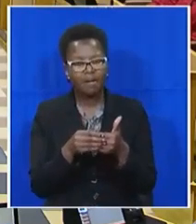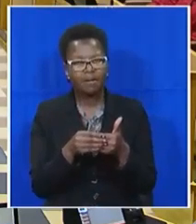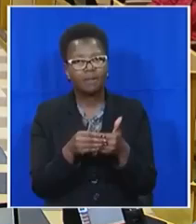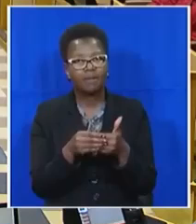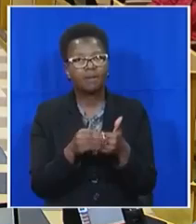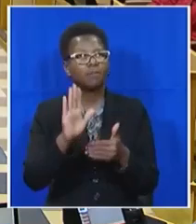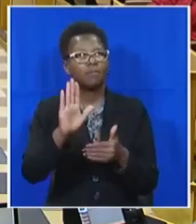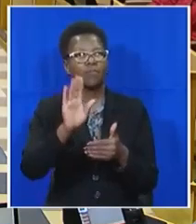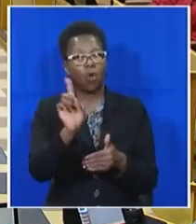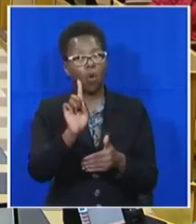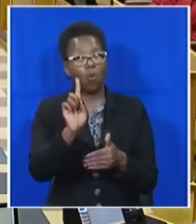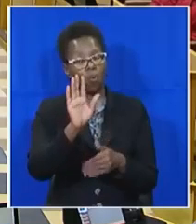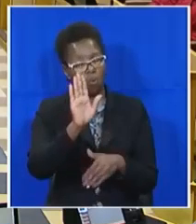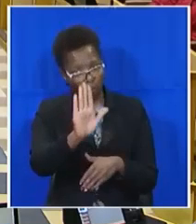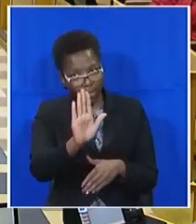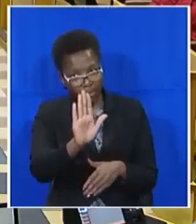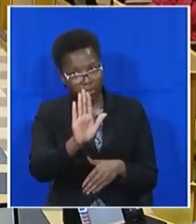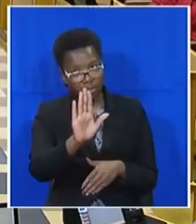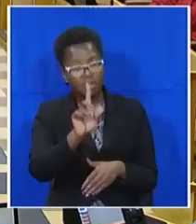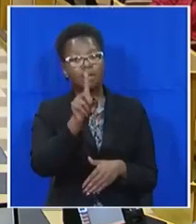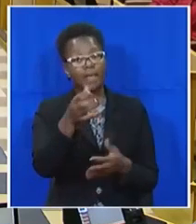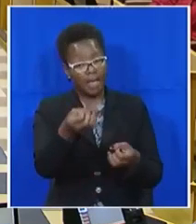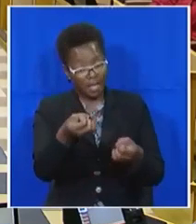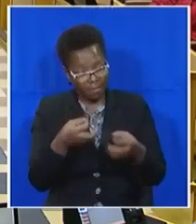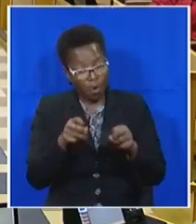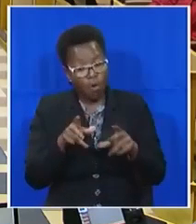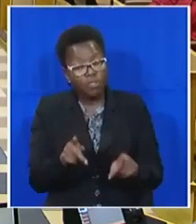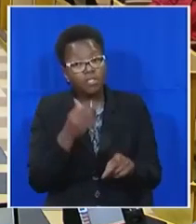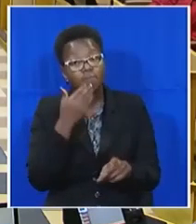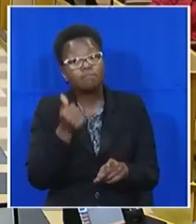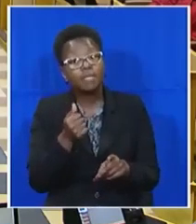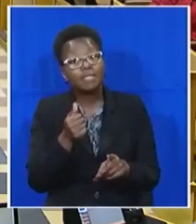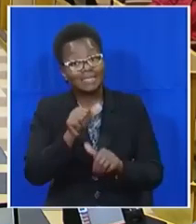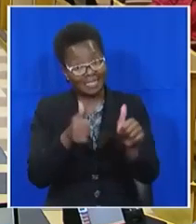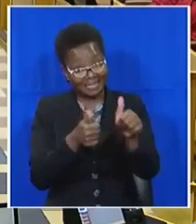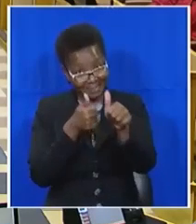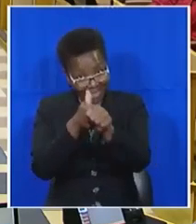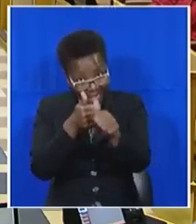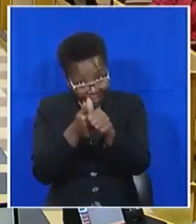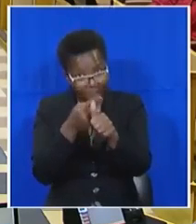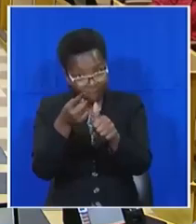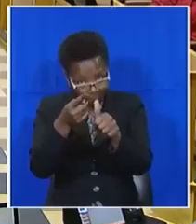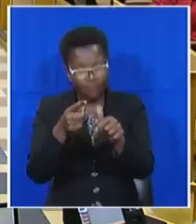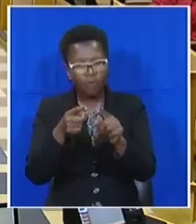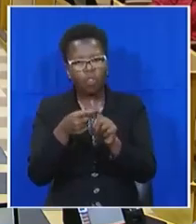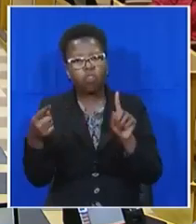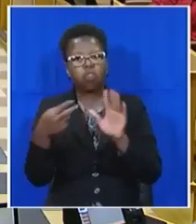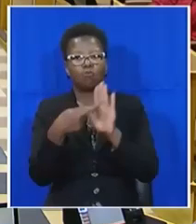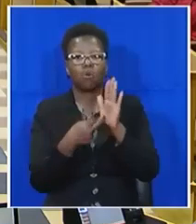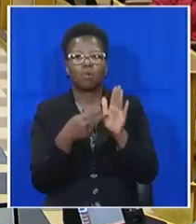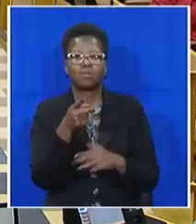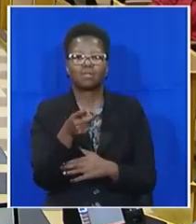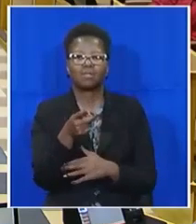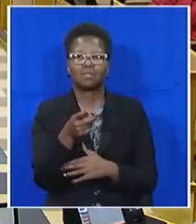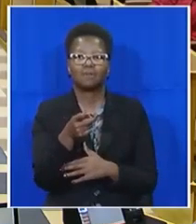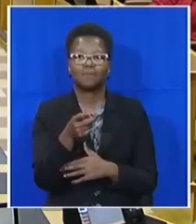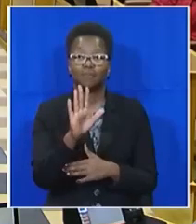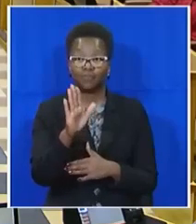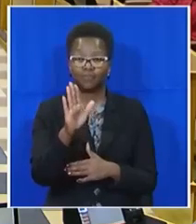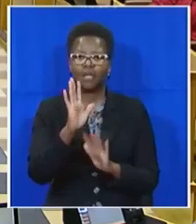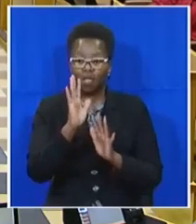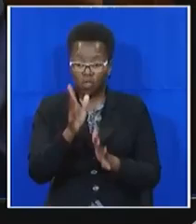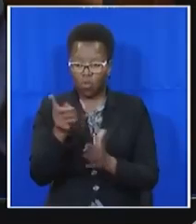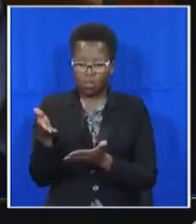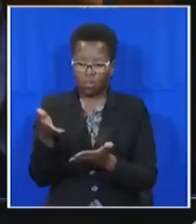No, you just may- wait. You may Can you give speak. me a chance, or Deputy Speaker, you are out of your order yourself. You will be